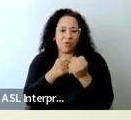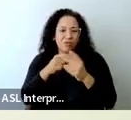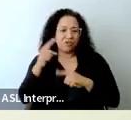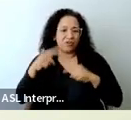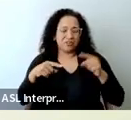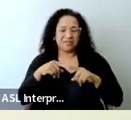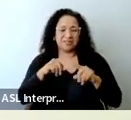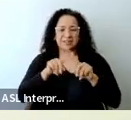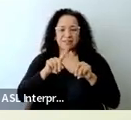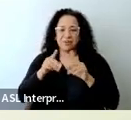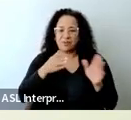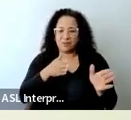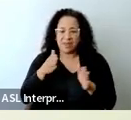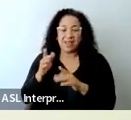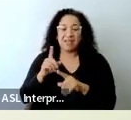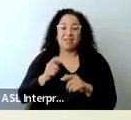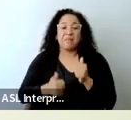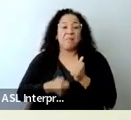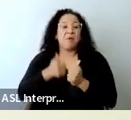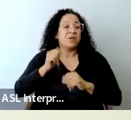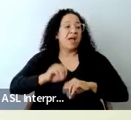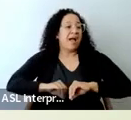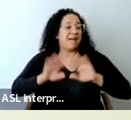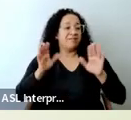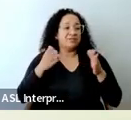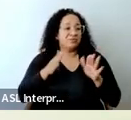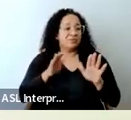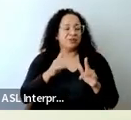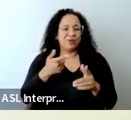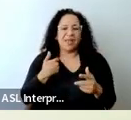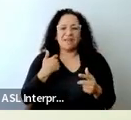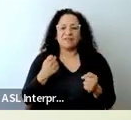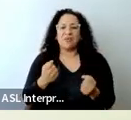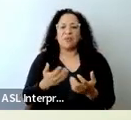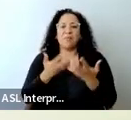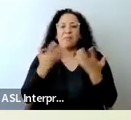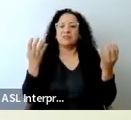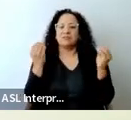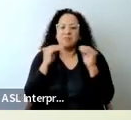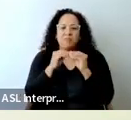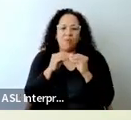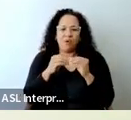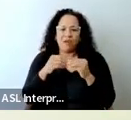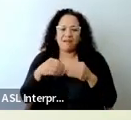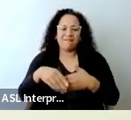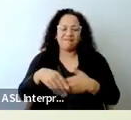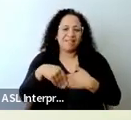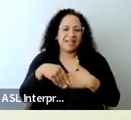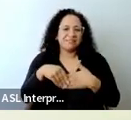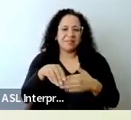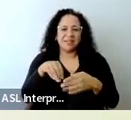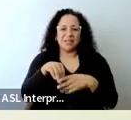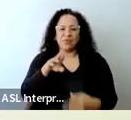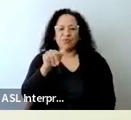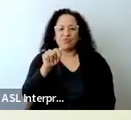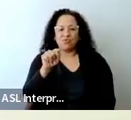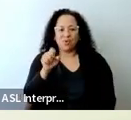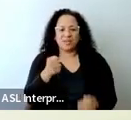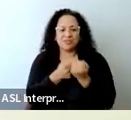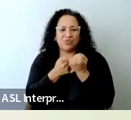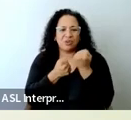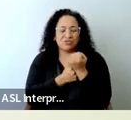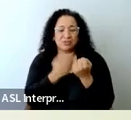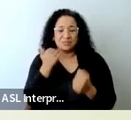ways. The most obvious way is that you have so much more flexibility in your rate structure because